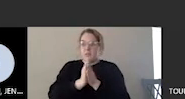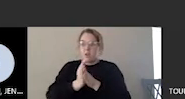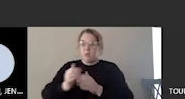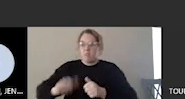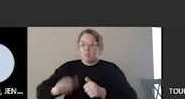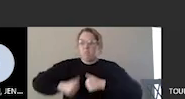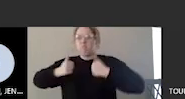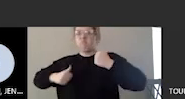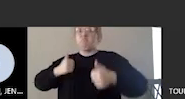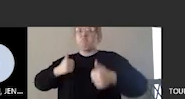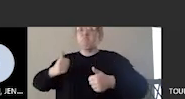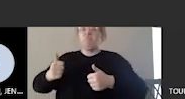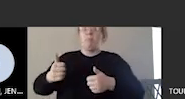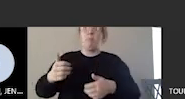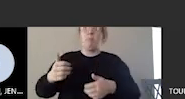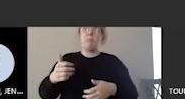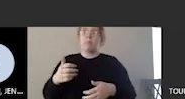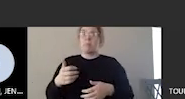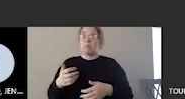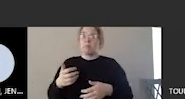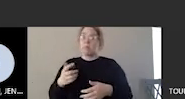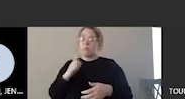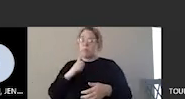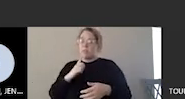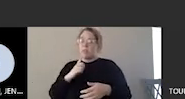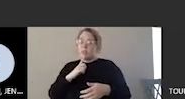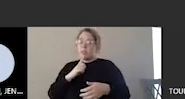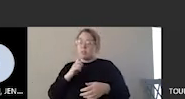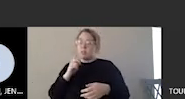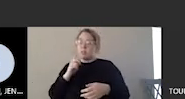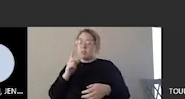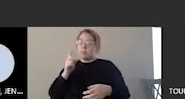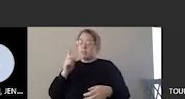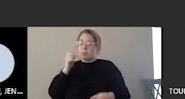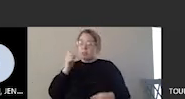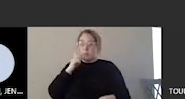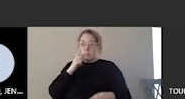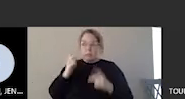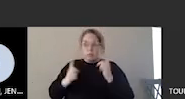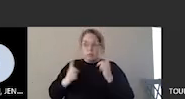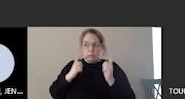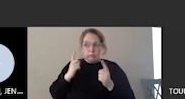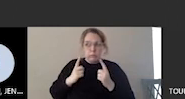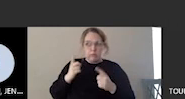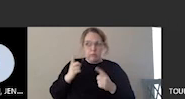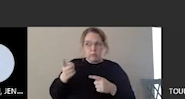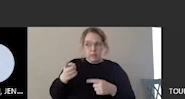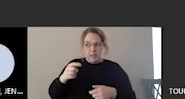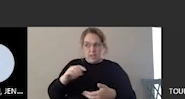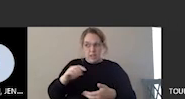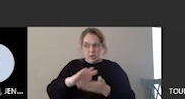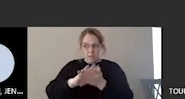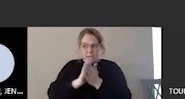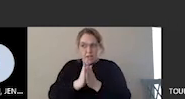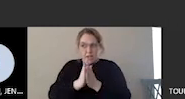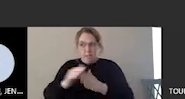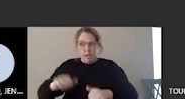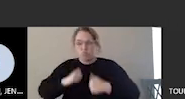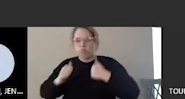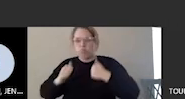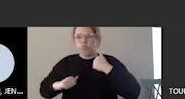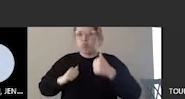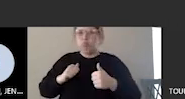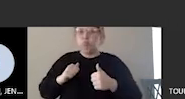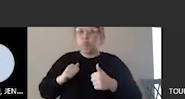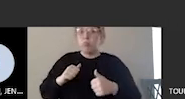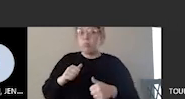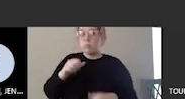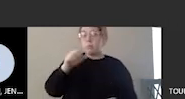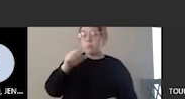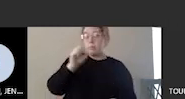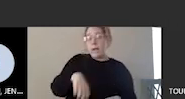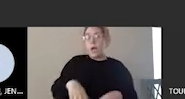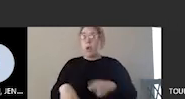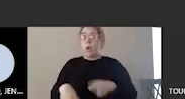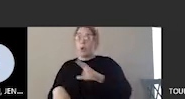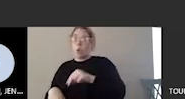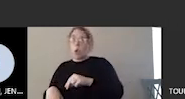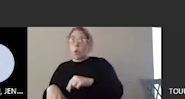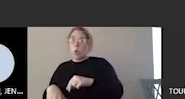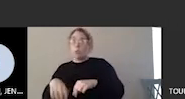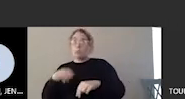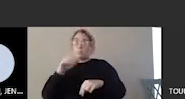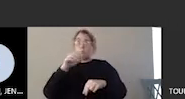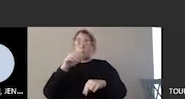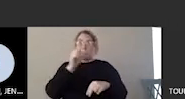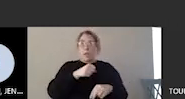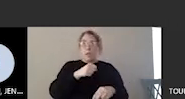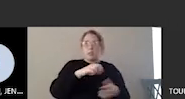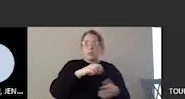it was kind of, a consideration, is your patient becoming hostile? Yes, no. If you click yes, what do you mean by hostile?